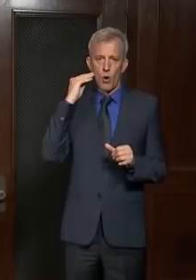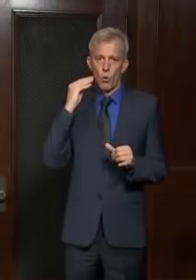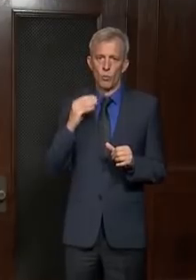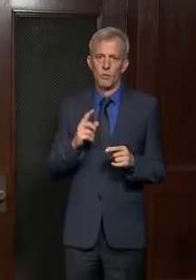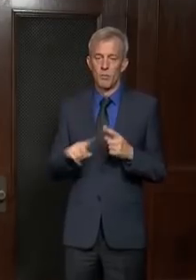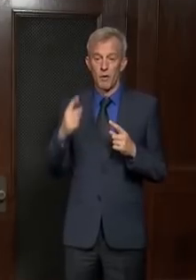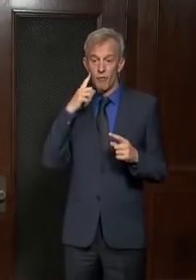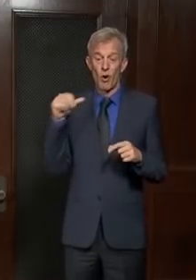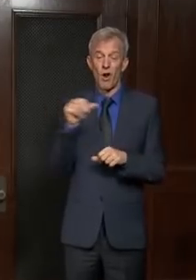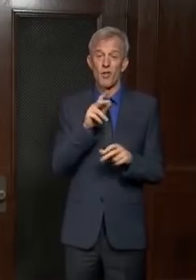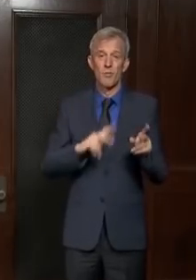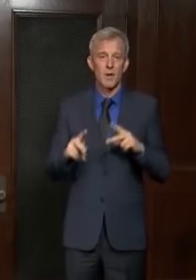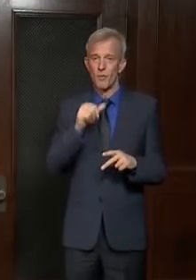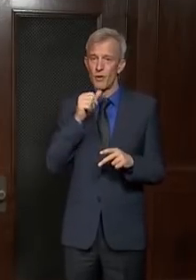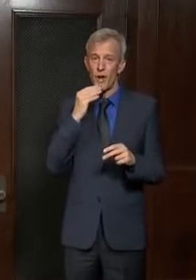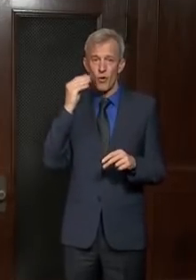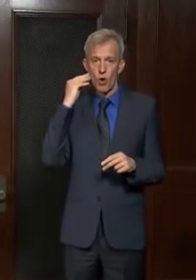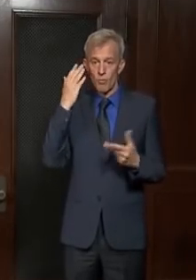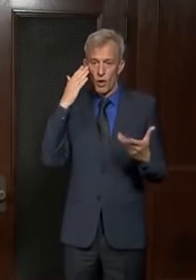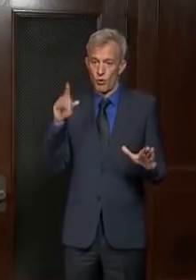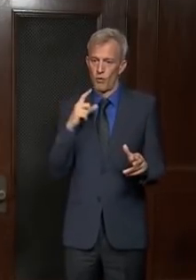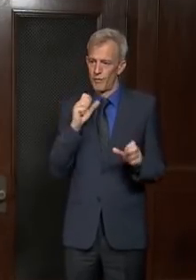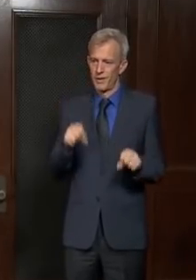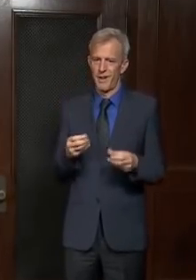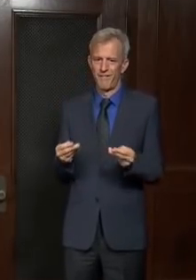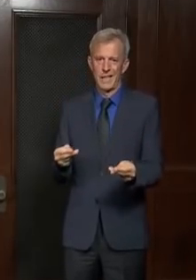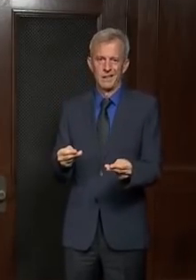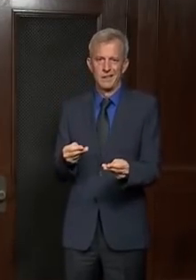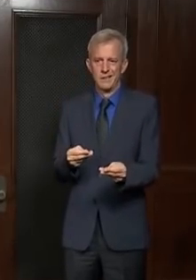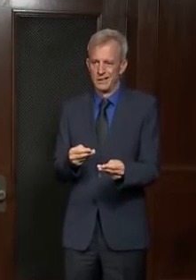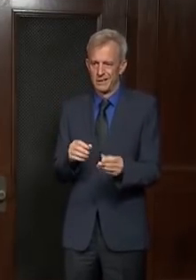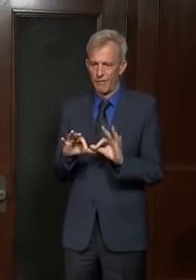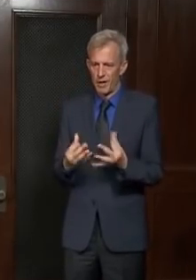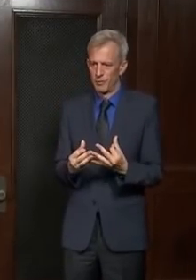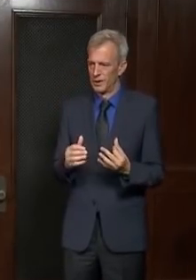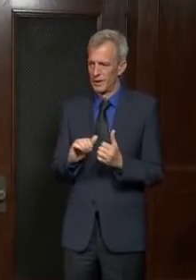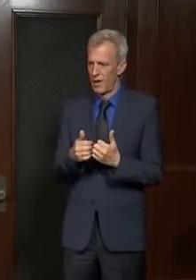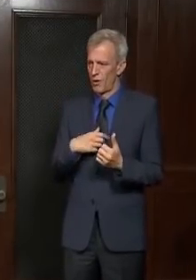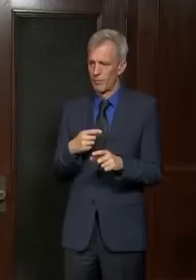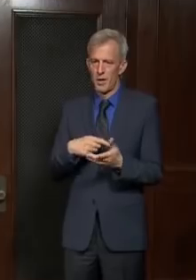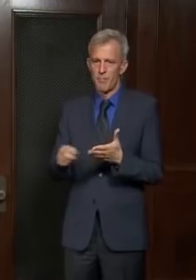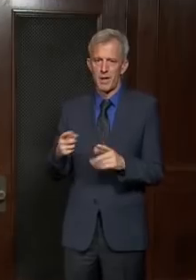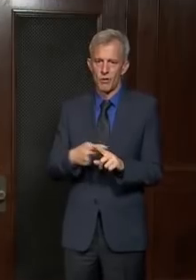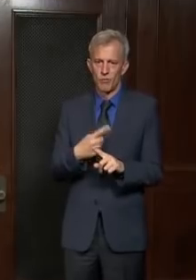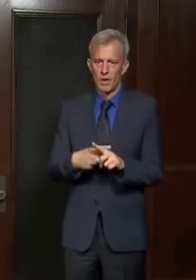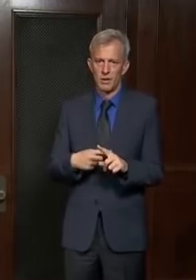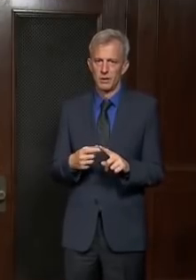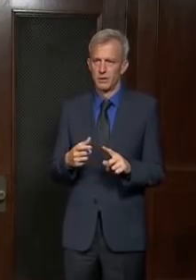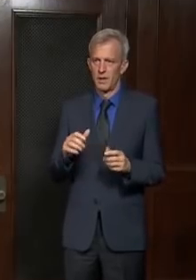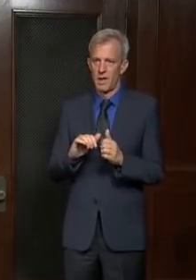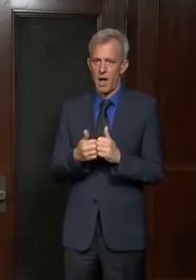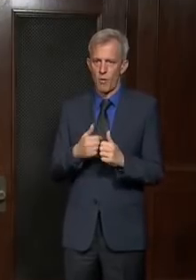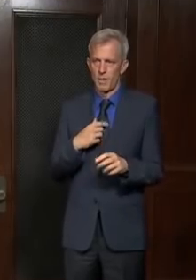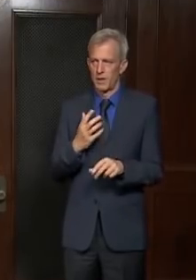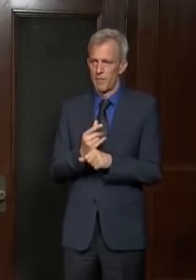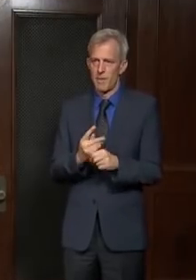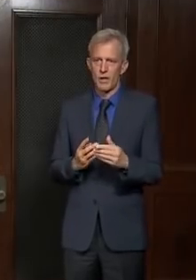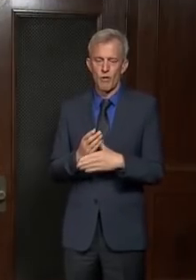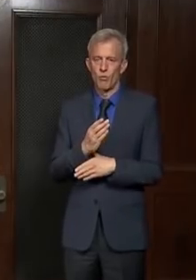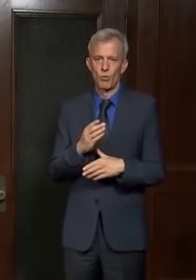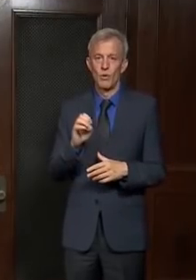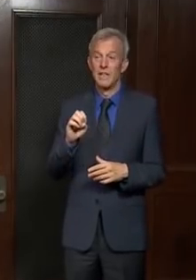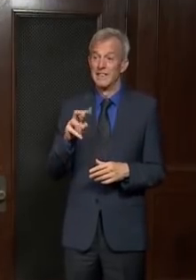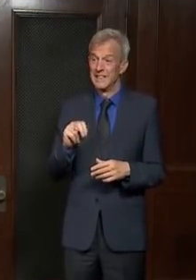just at home. They don't know if they'll be able to feed the family. They don't know if they'll be able to make the rent. They don't know if they're going to get through this, even